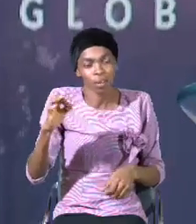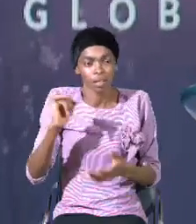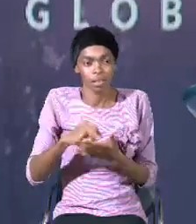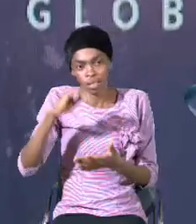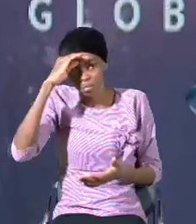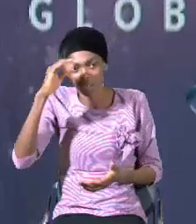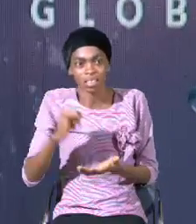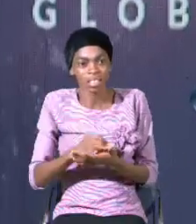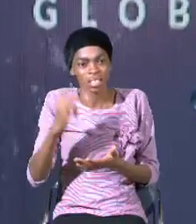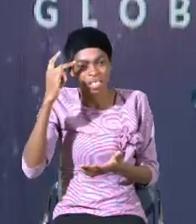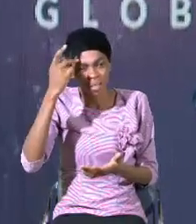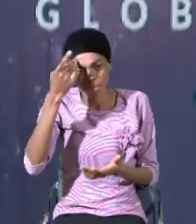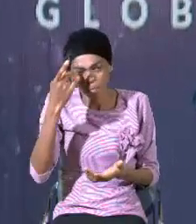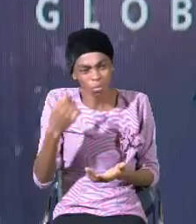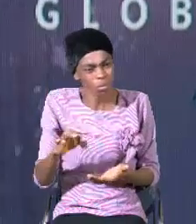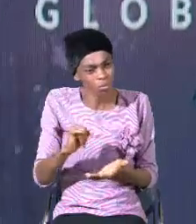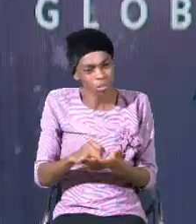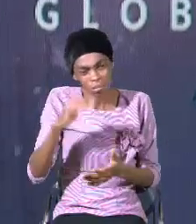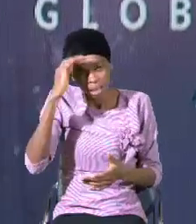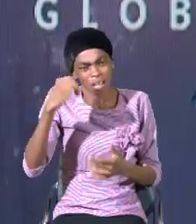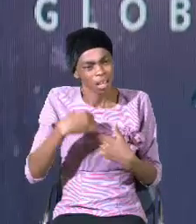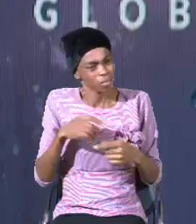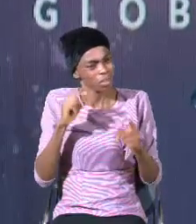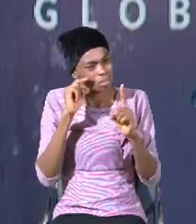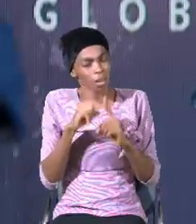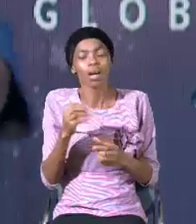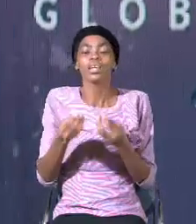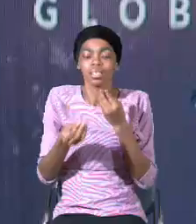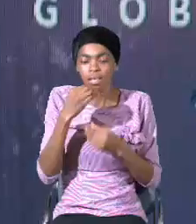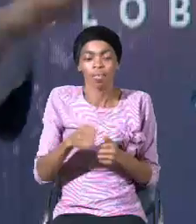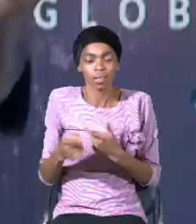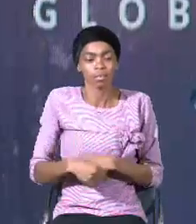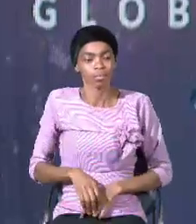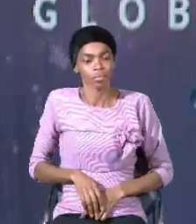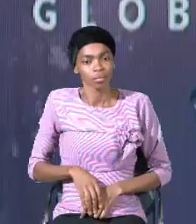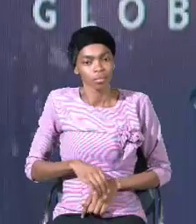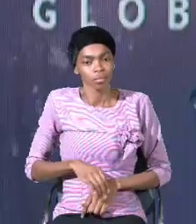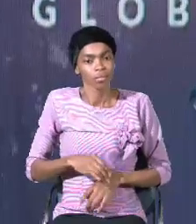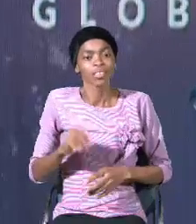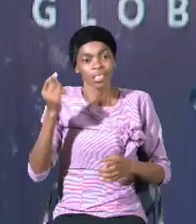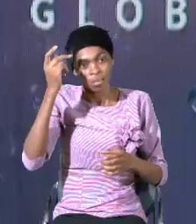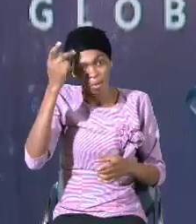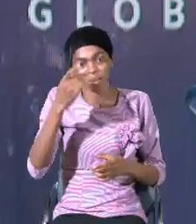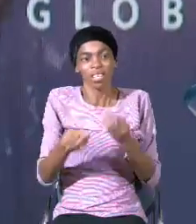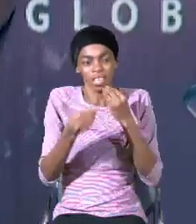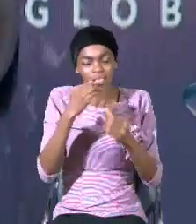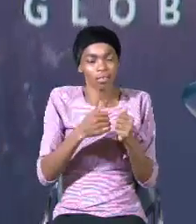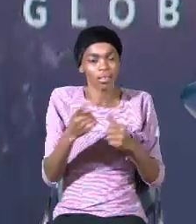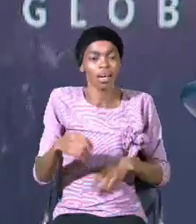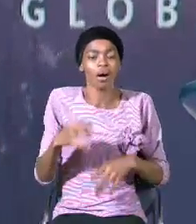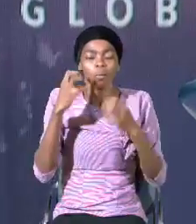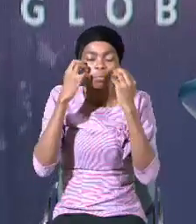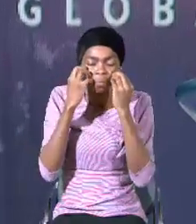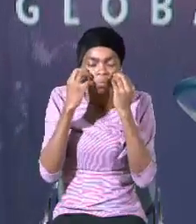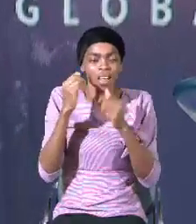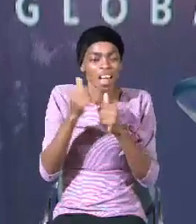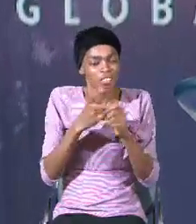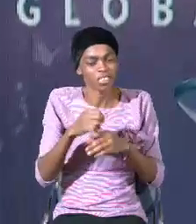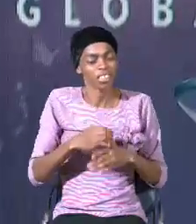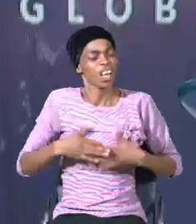and he had this goal. Eat every day, and be sumptuous every day. Enjoy life every